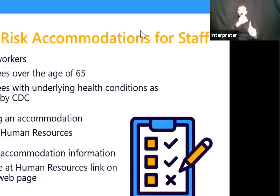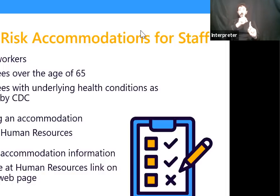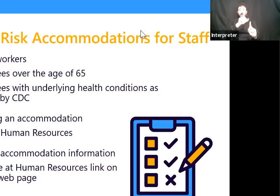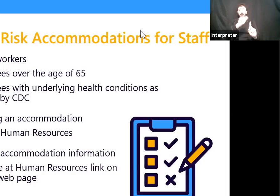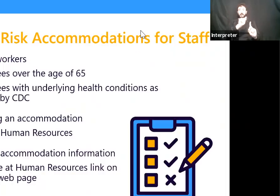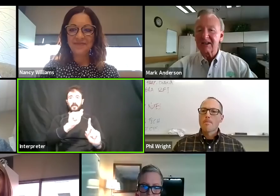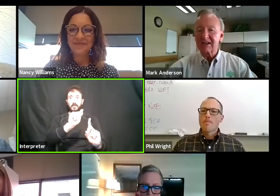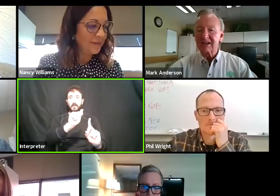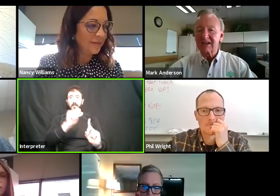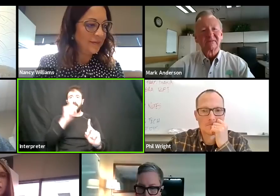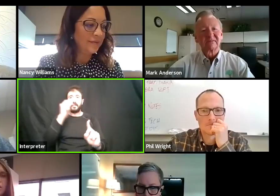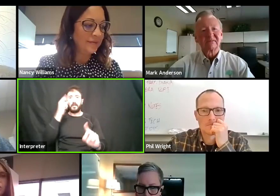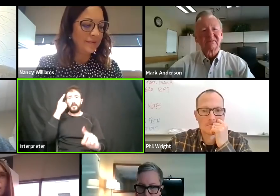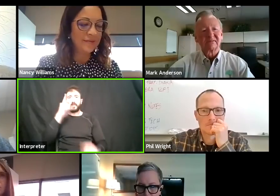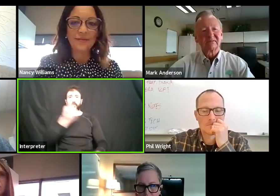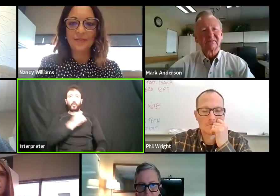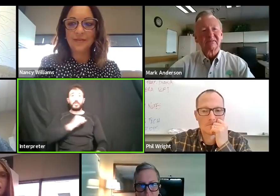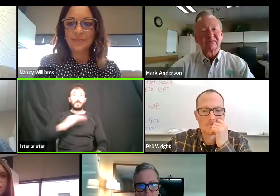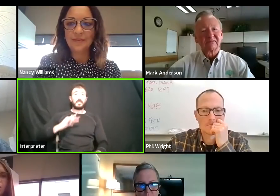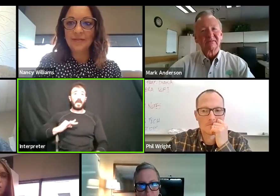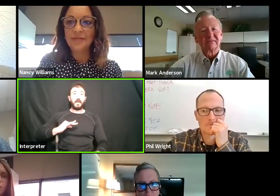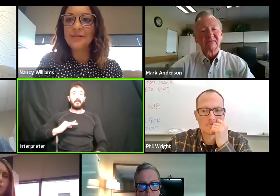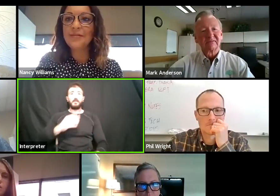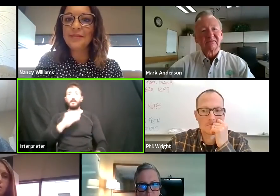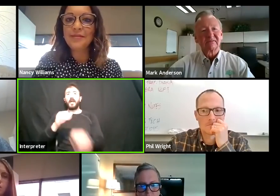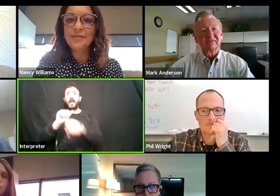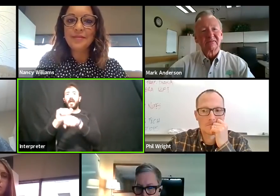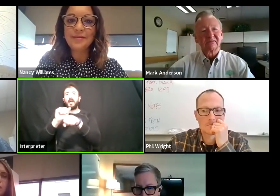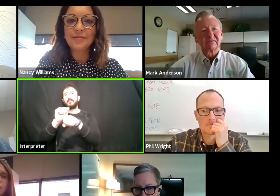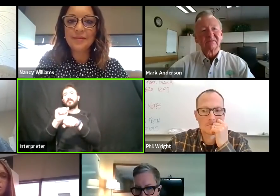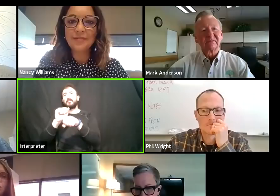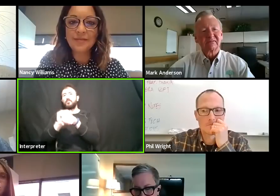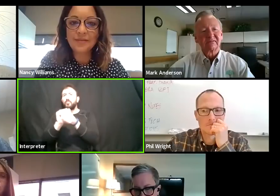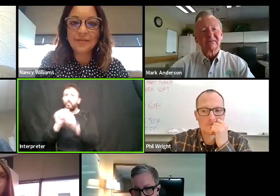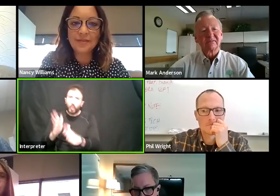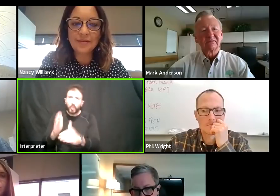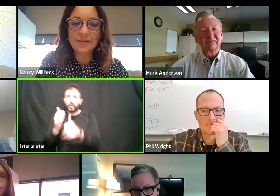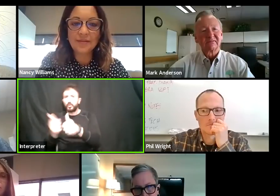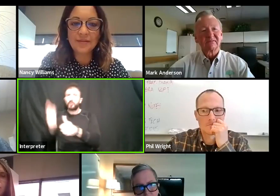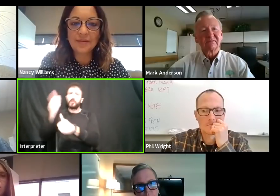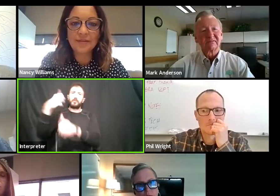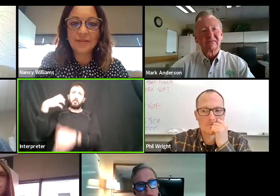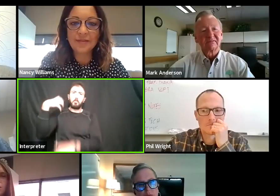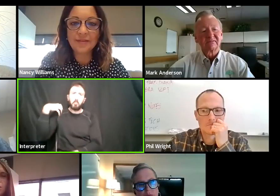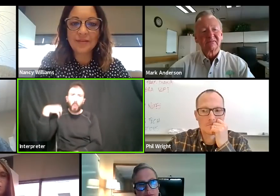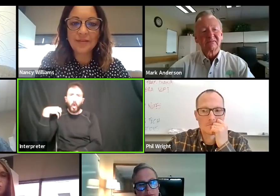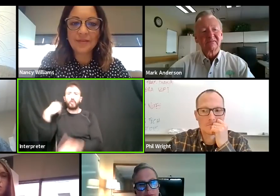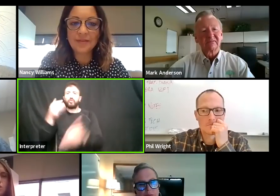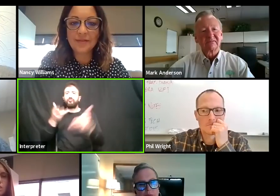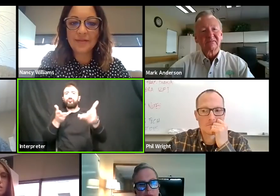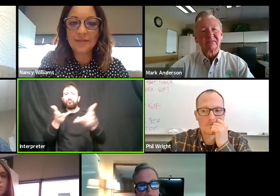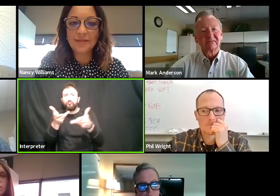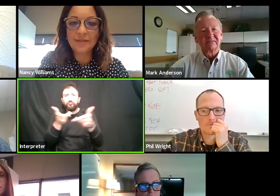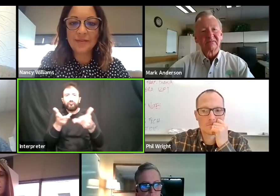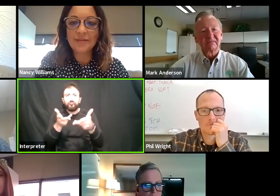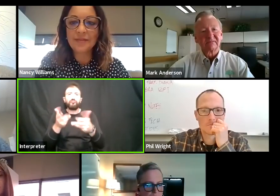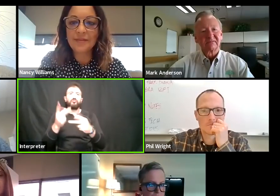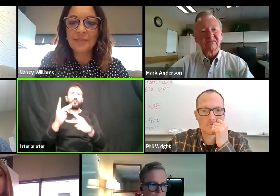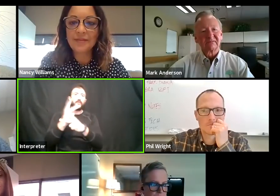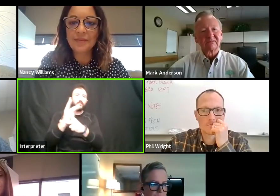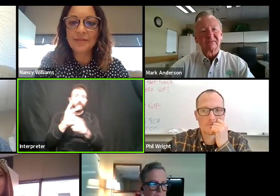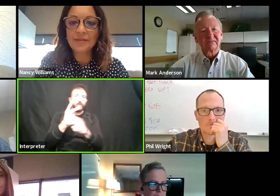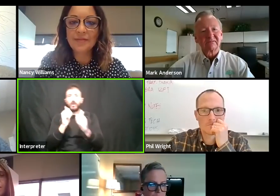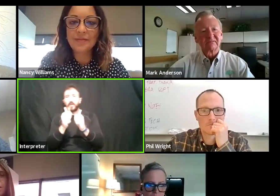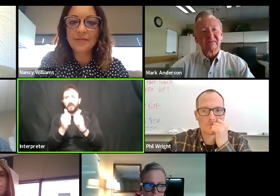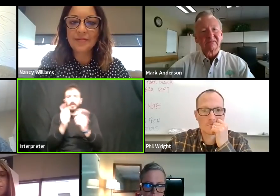and employees to engage in an interactive dialogue related to accommodations or adjustments in